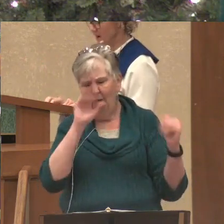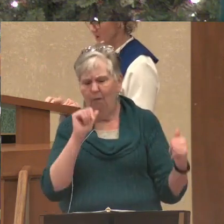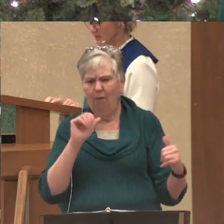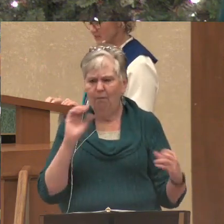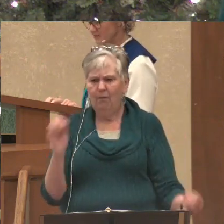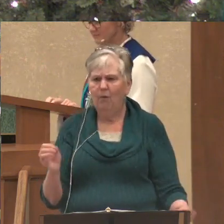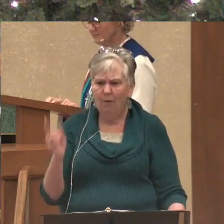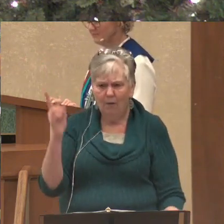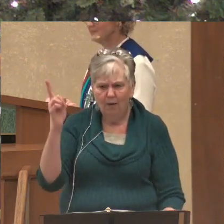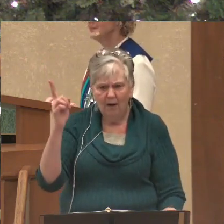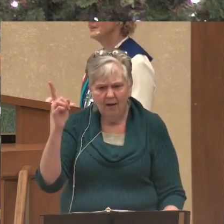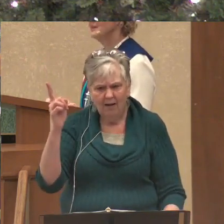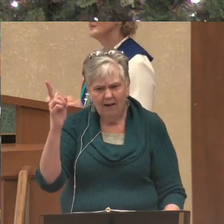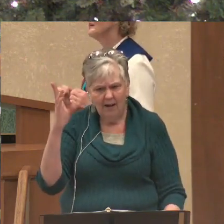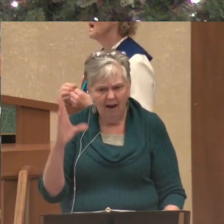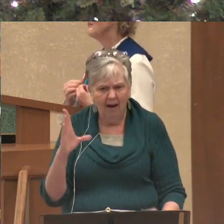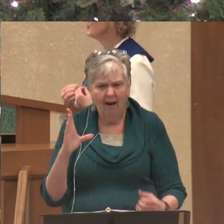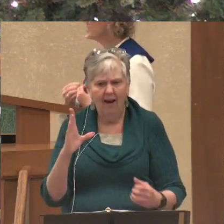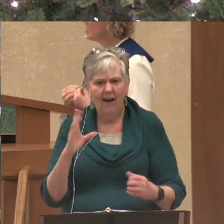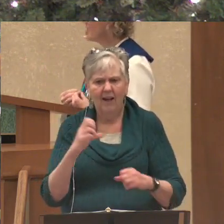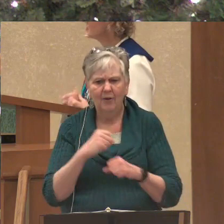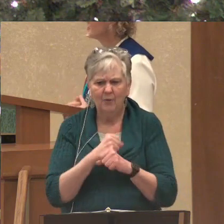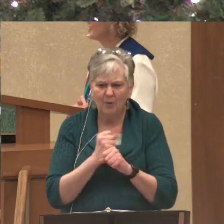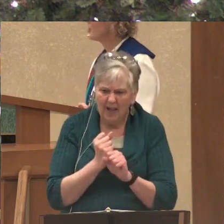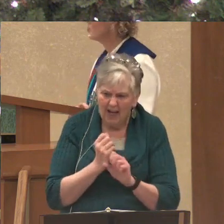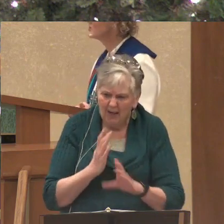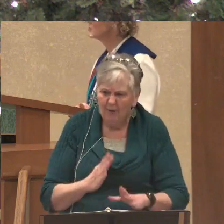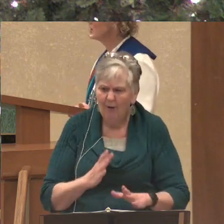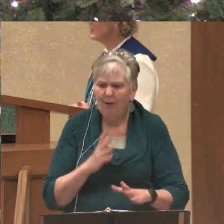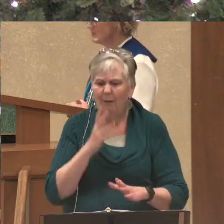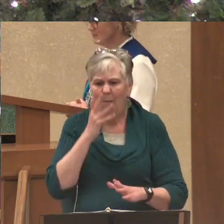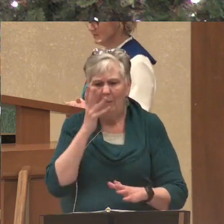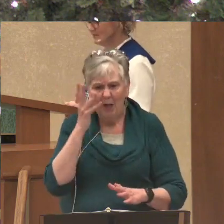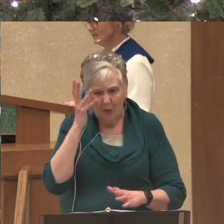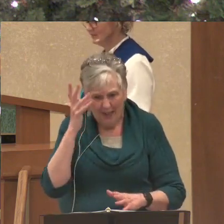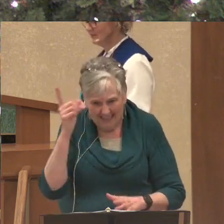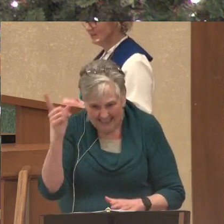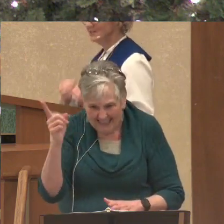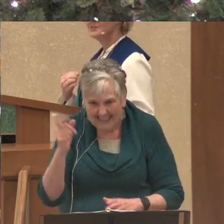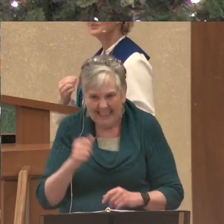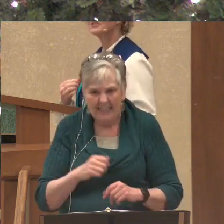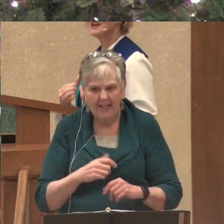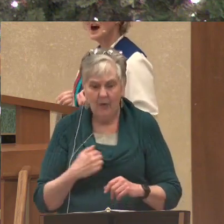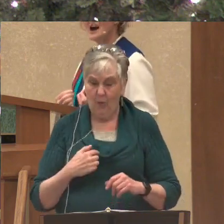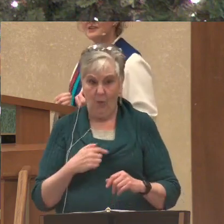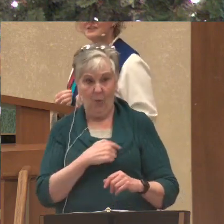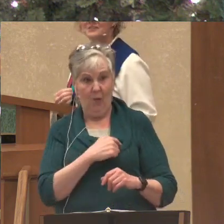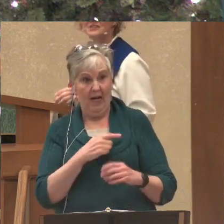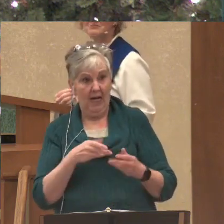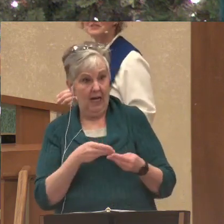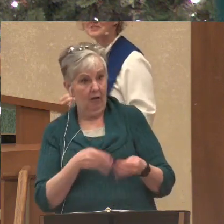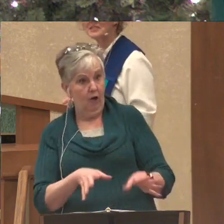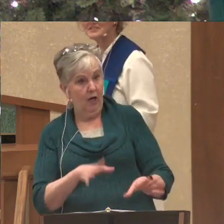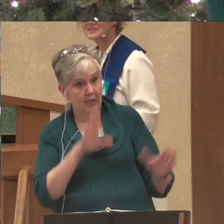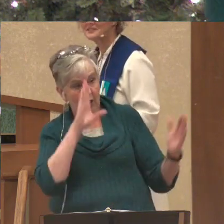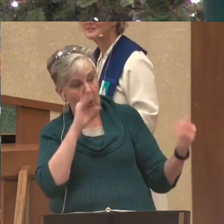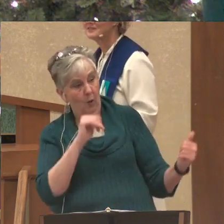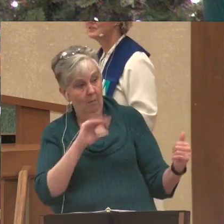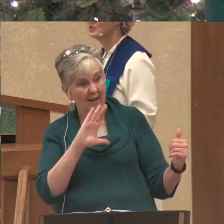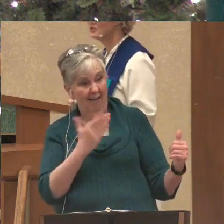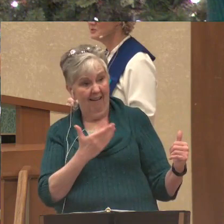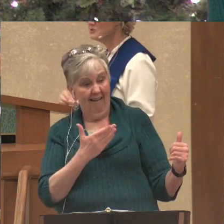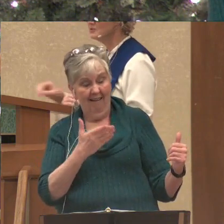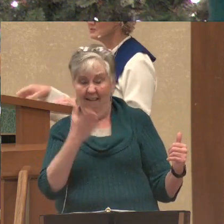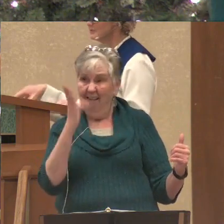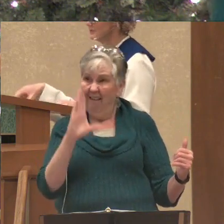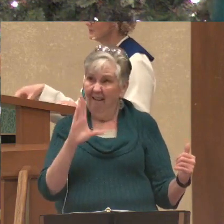and parent. Have we lost that hope as well? Does God seem distant